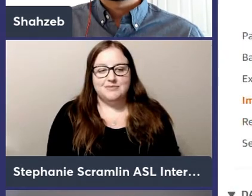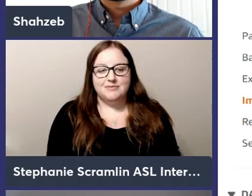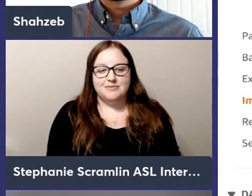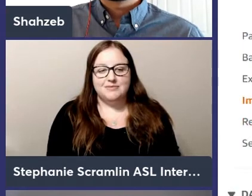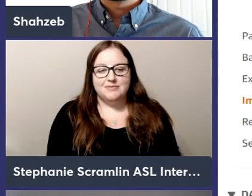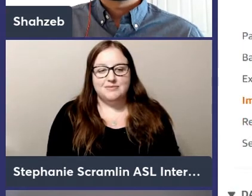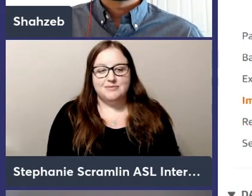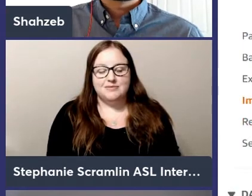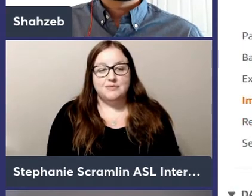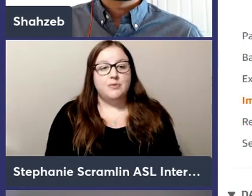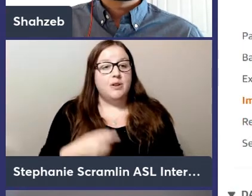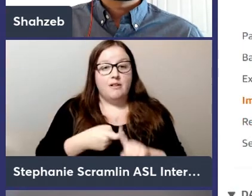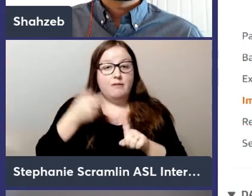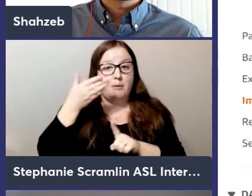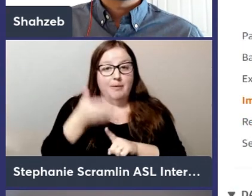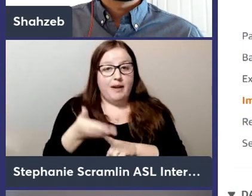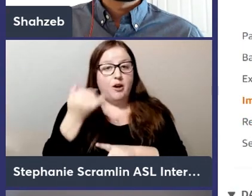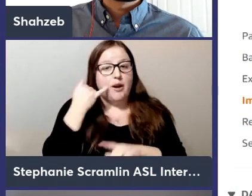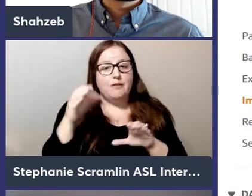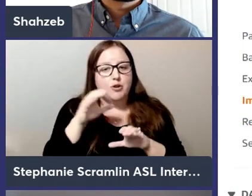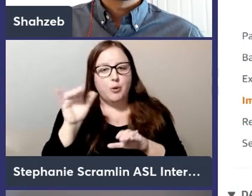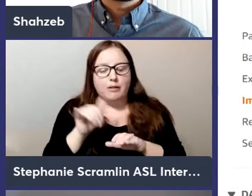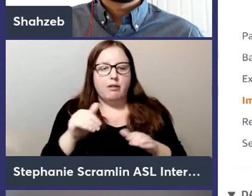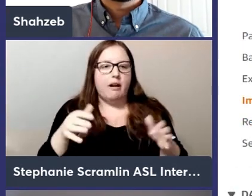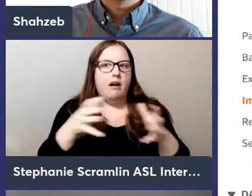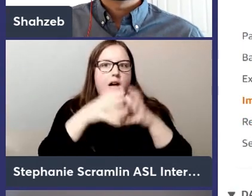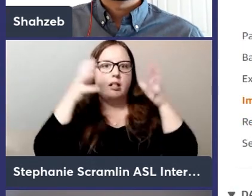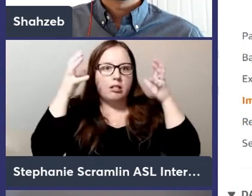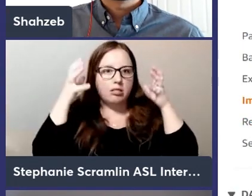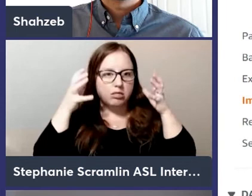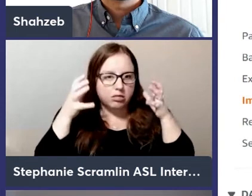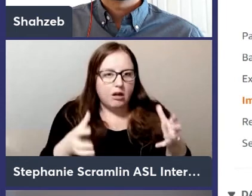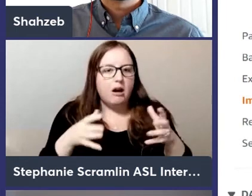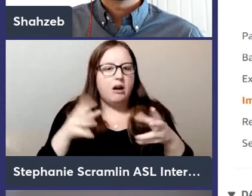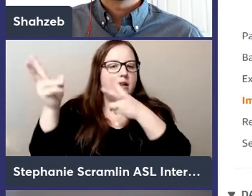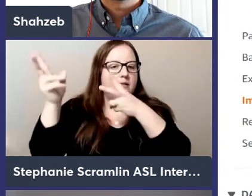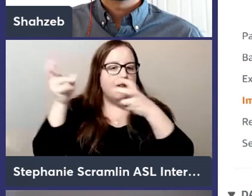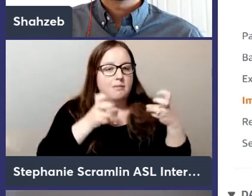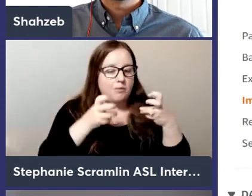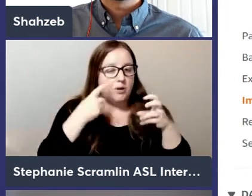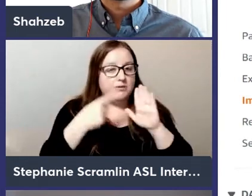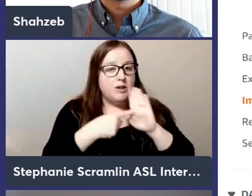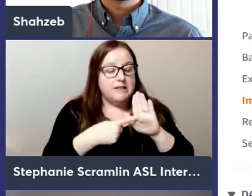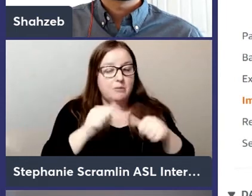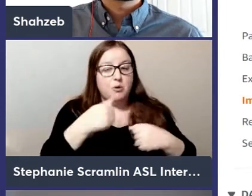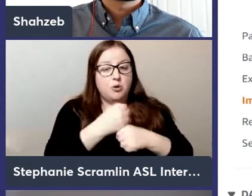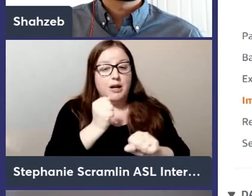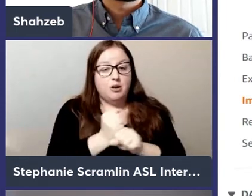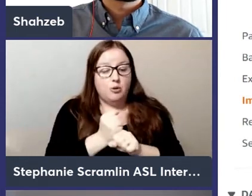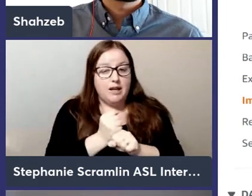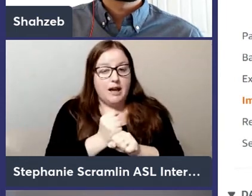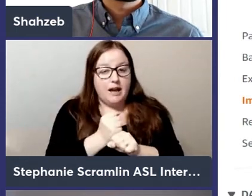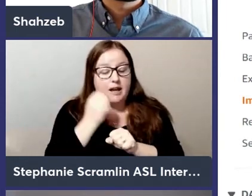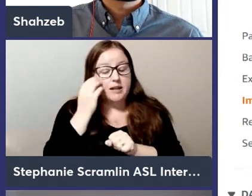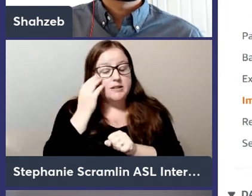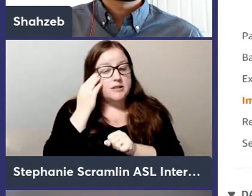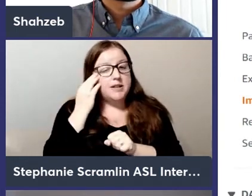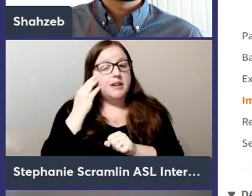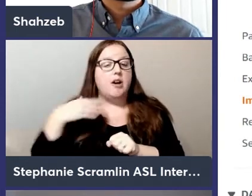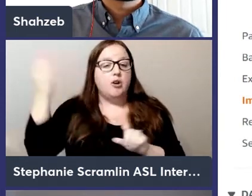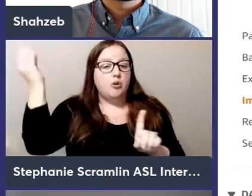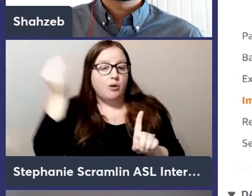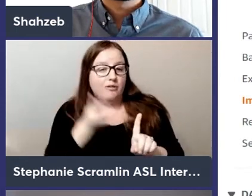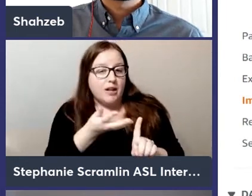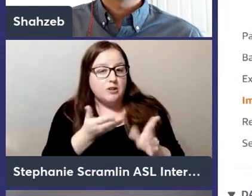And so from here, if you were doing like a ton of imports, you could create, some sort of notification